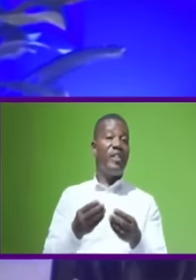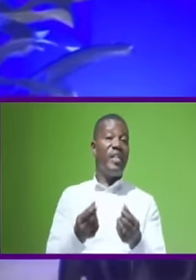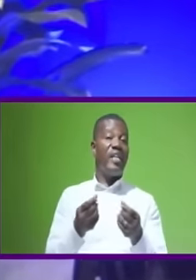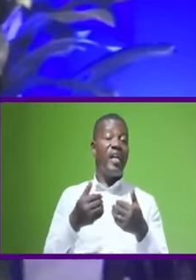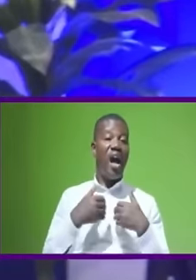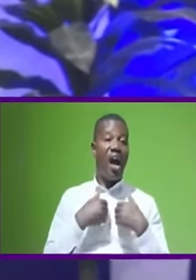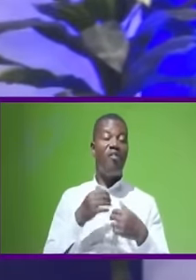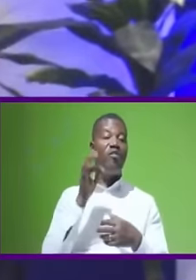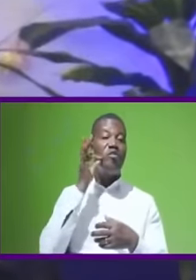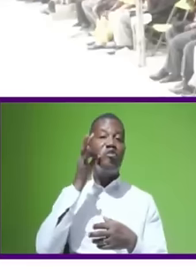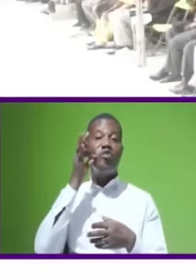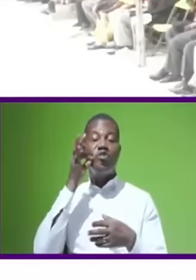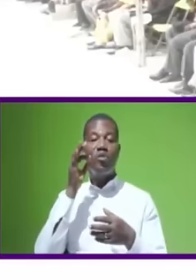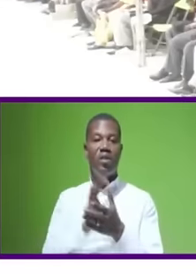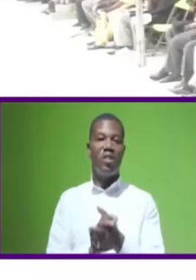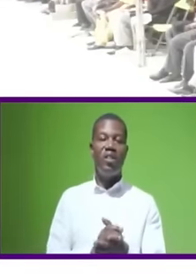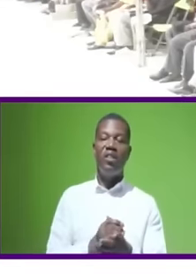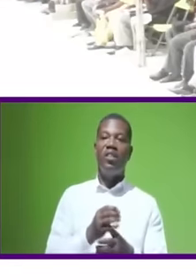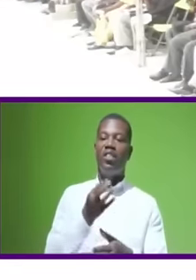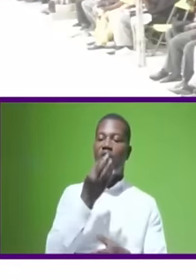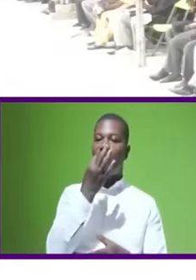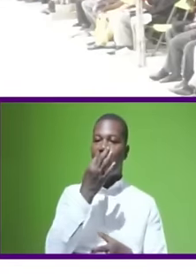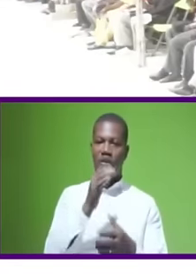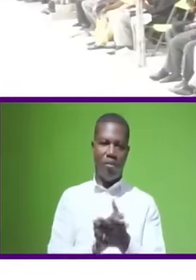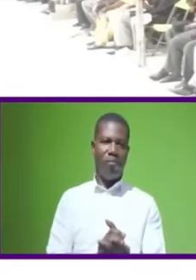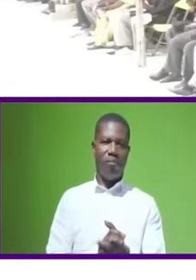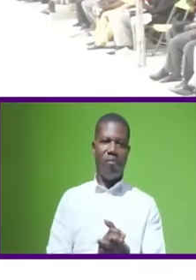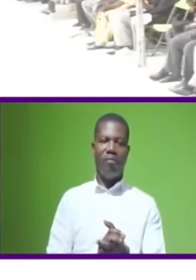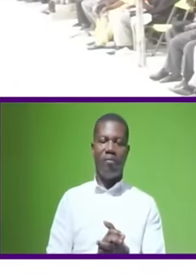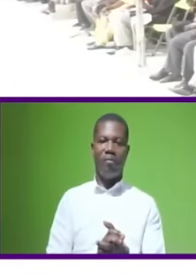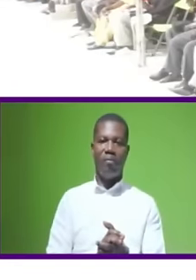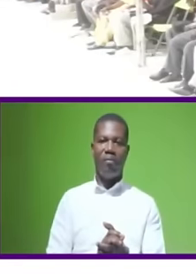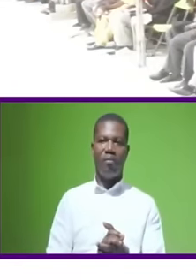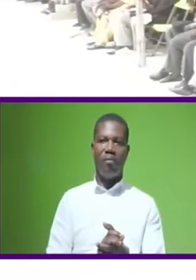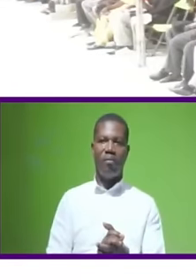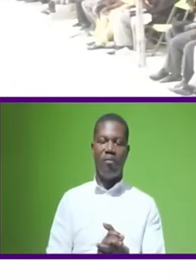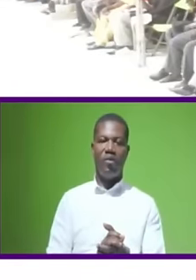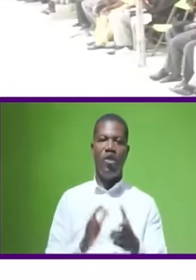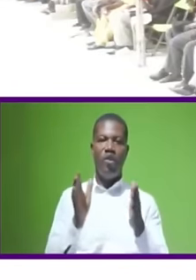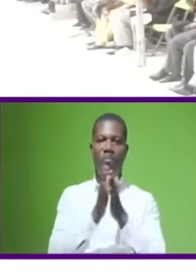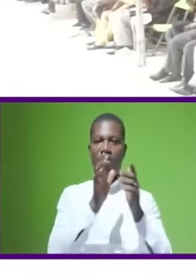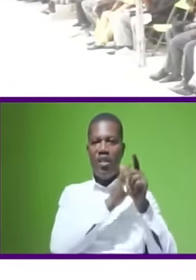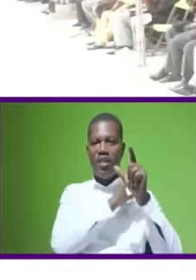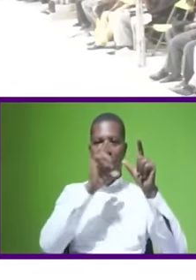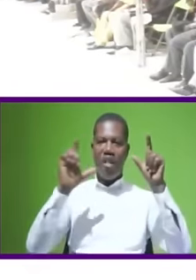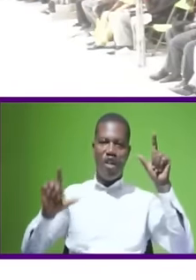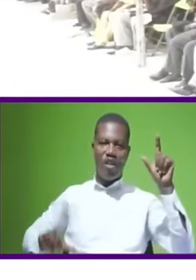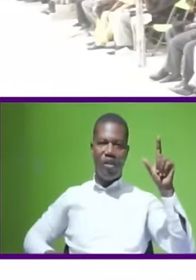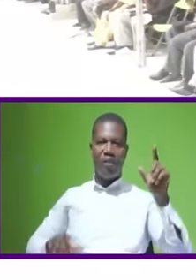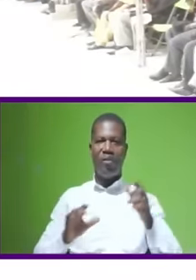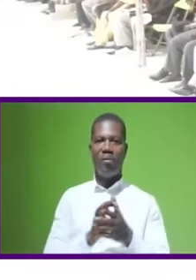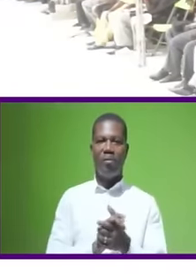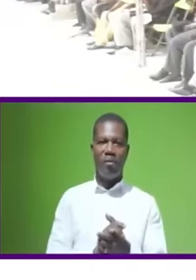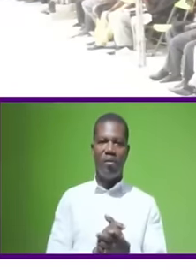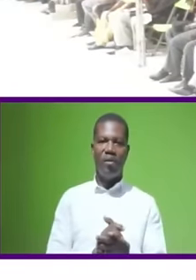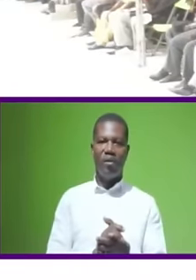land has peculiar crops and plants that grow on it. Praise the Lord.